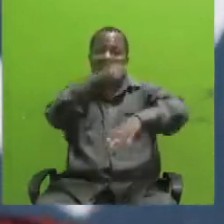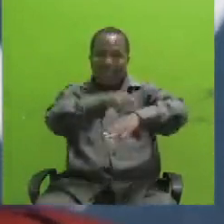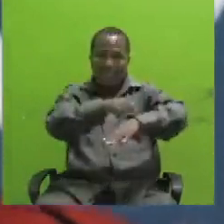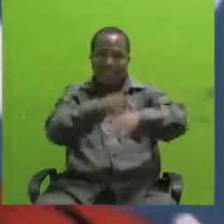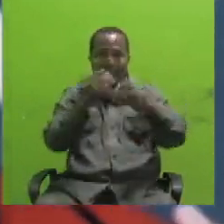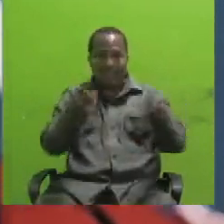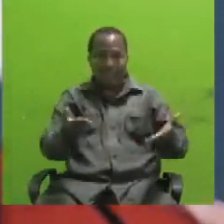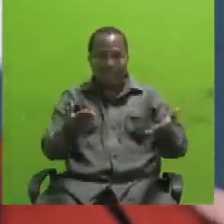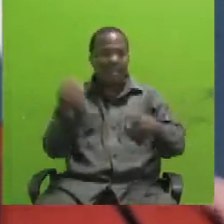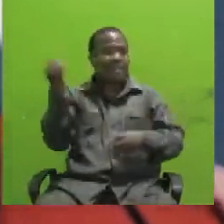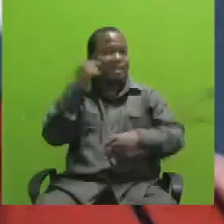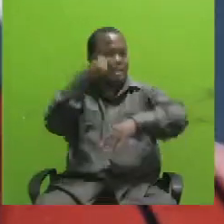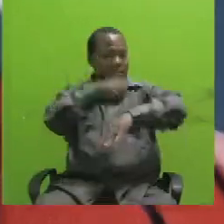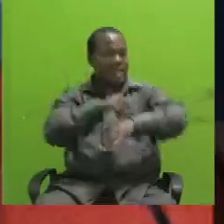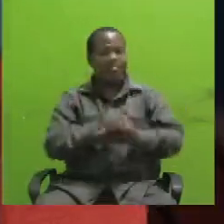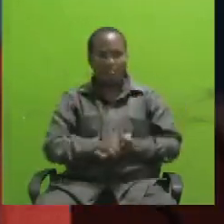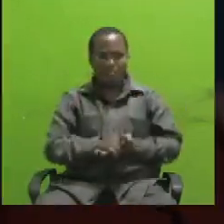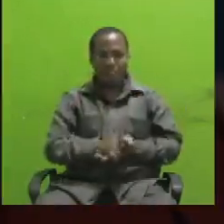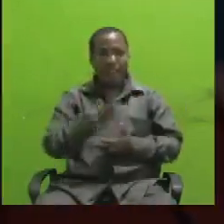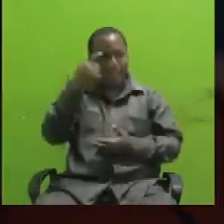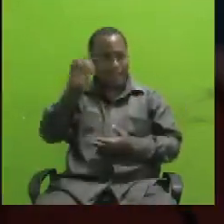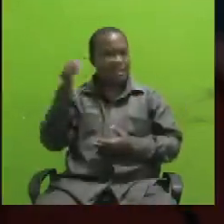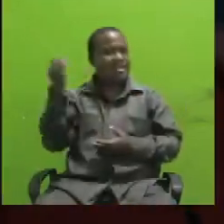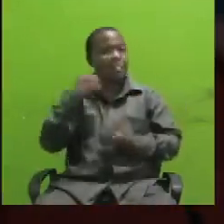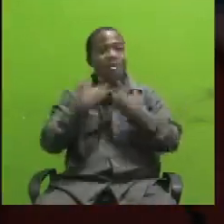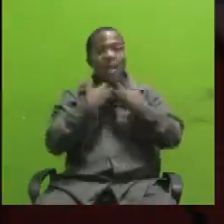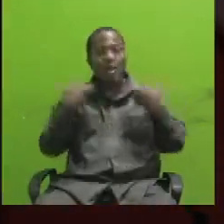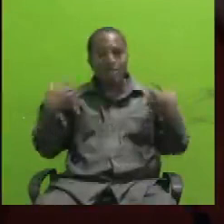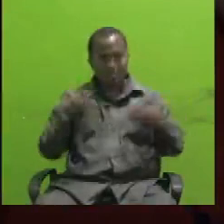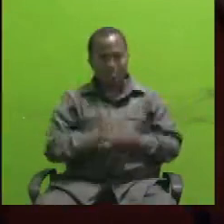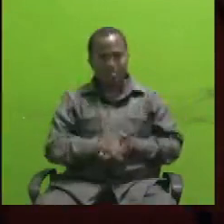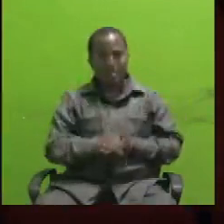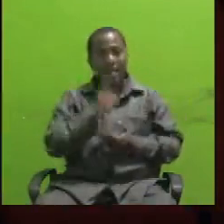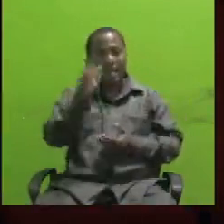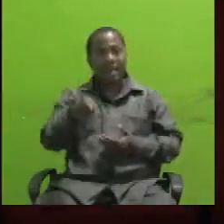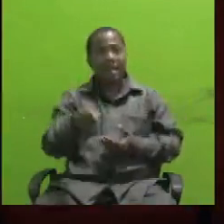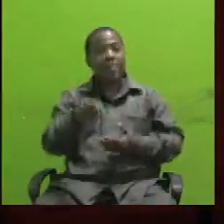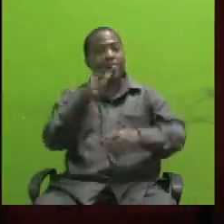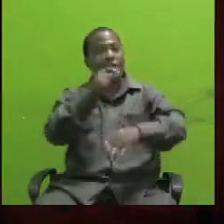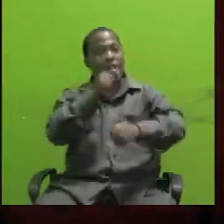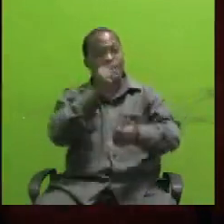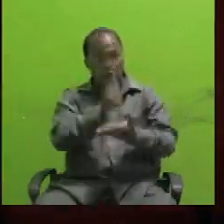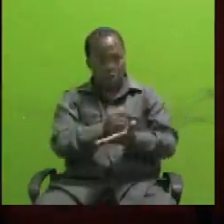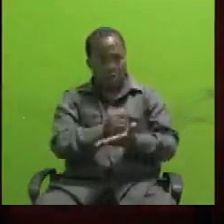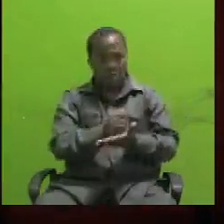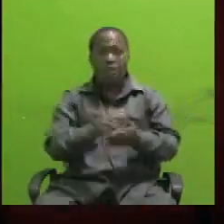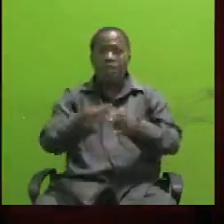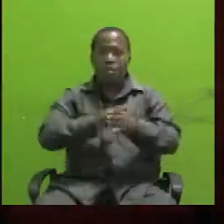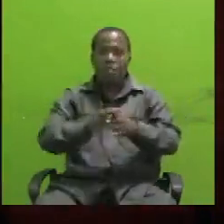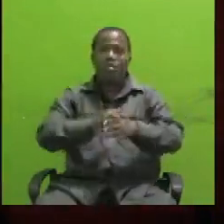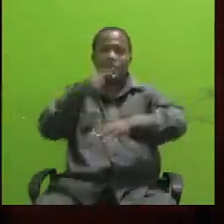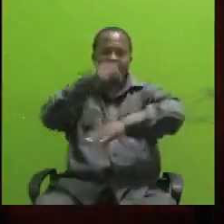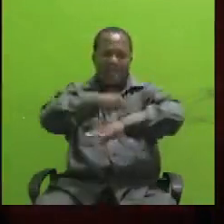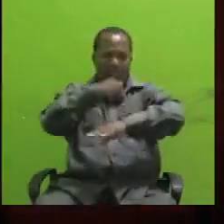time for us to tell the time? Yes, tell me loudly. Keeping promise, misuse of